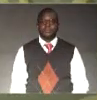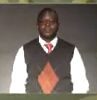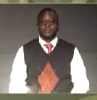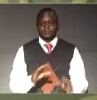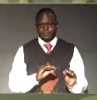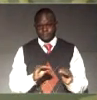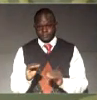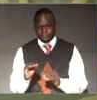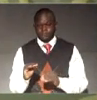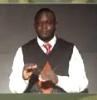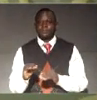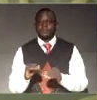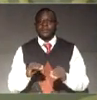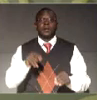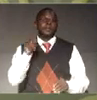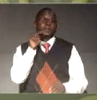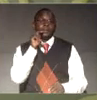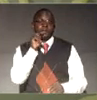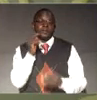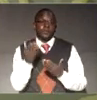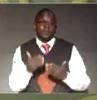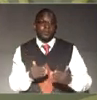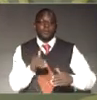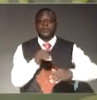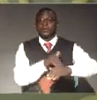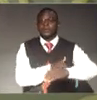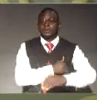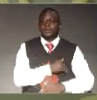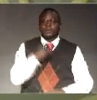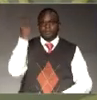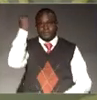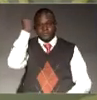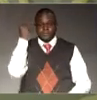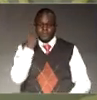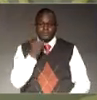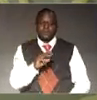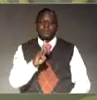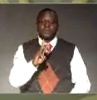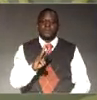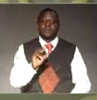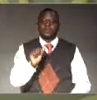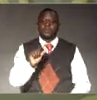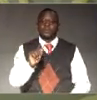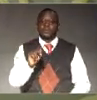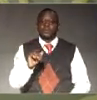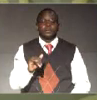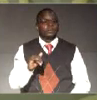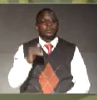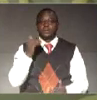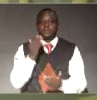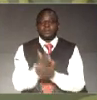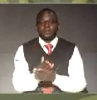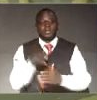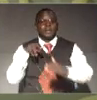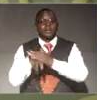Moving further afield, we go to Nigeria, where Nigeria's Chief Justice Walter Onogen has been convicted of falsely